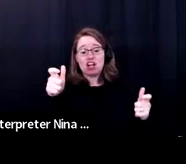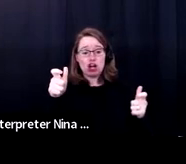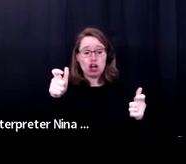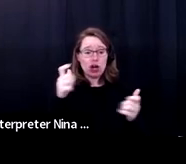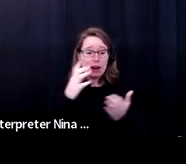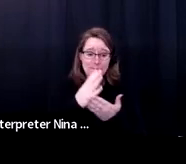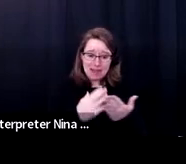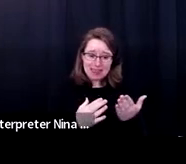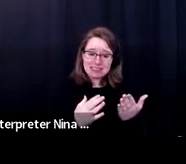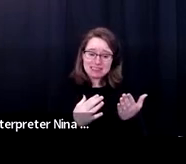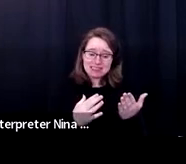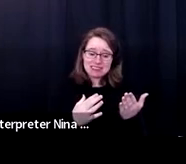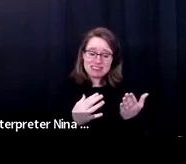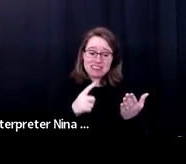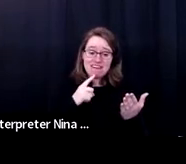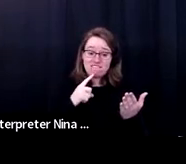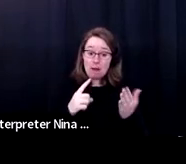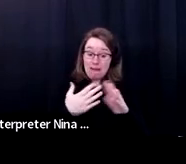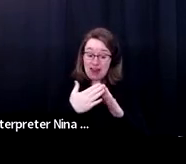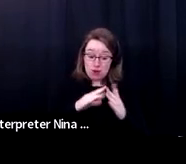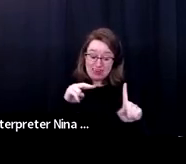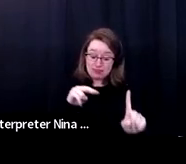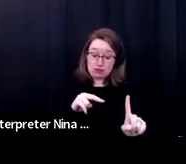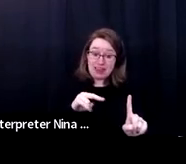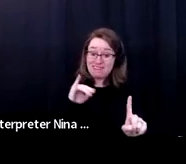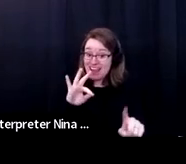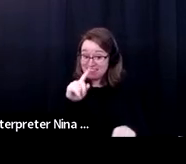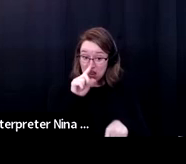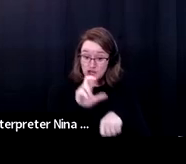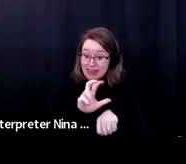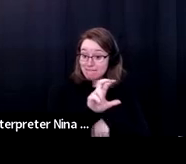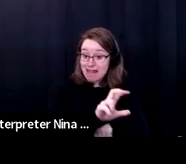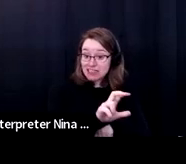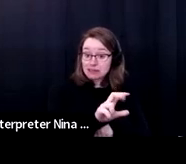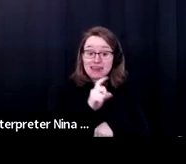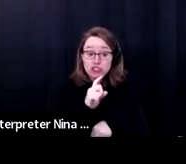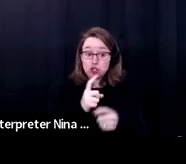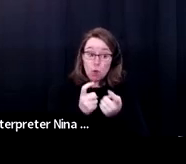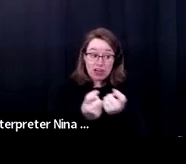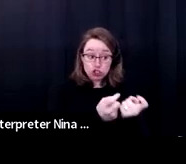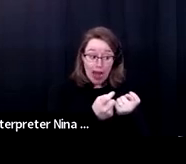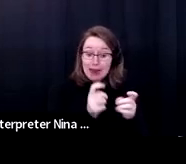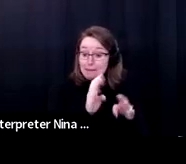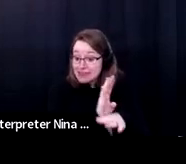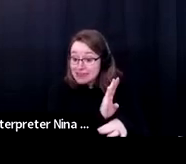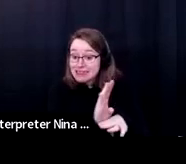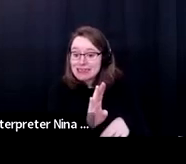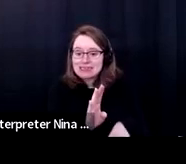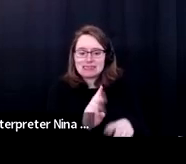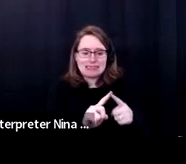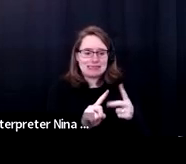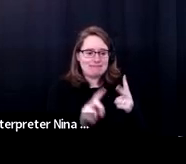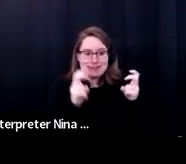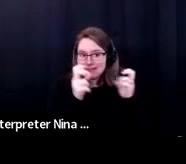it's aggravating from a community perspective sometimes when there's an investment in attracting businesses, attracting